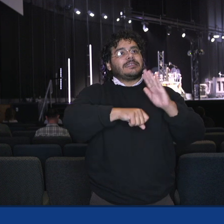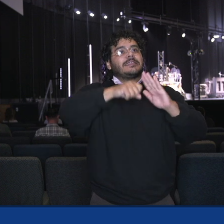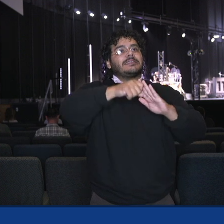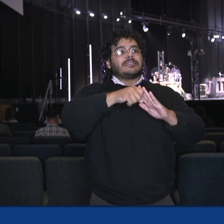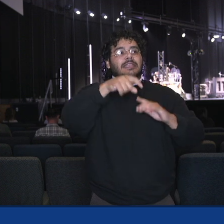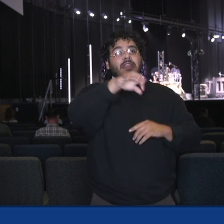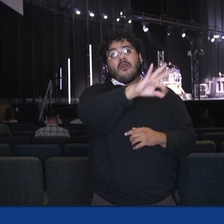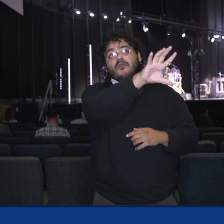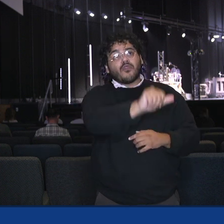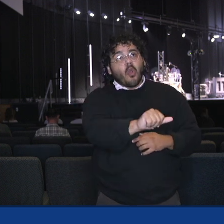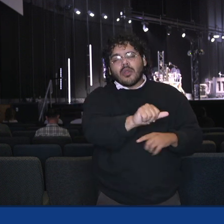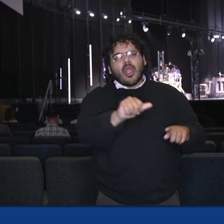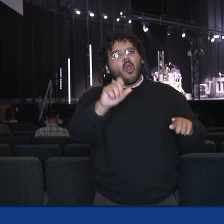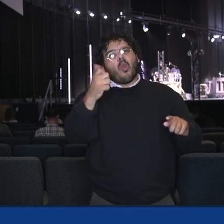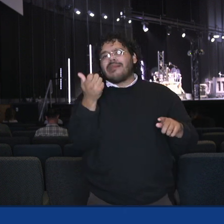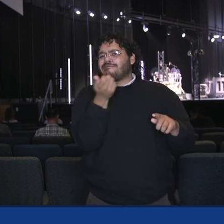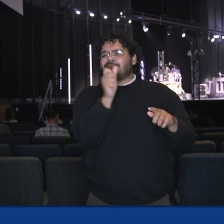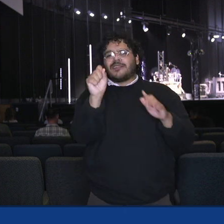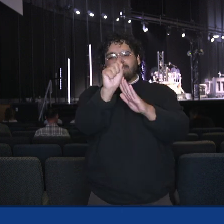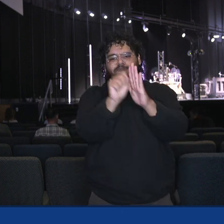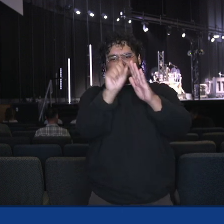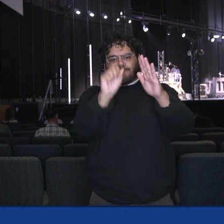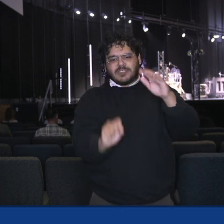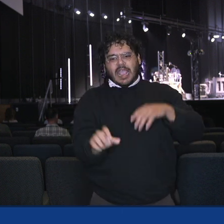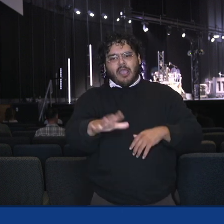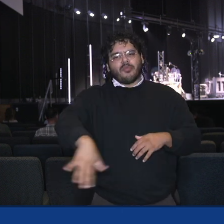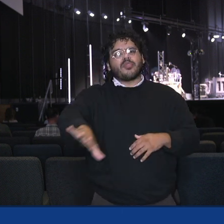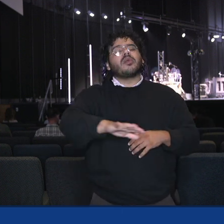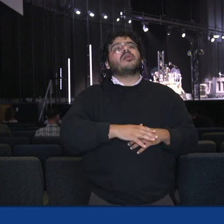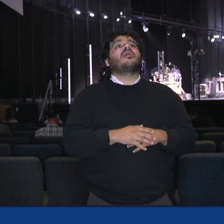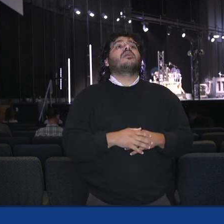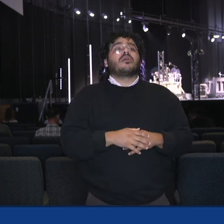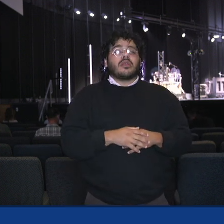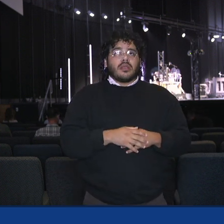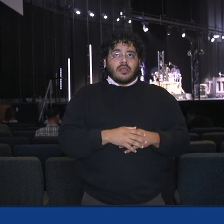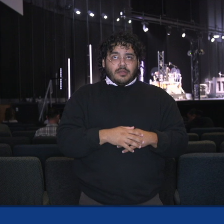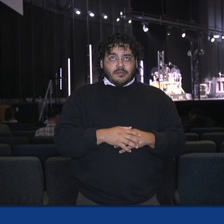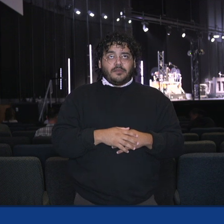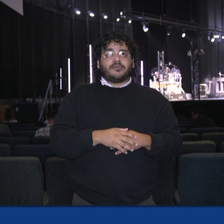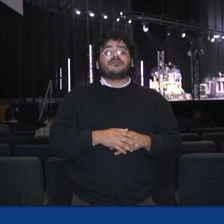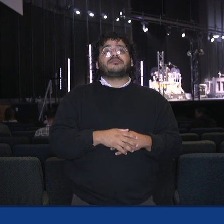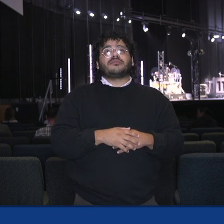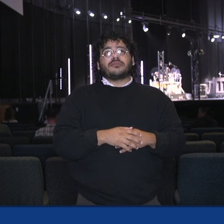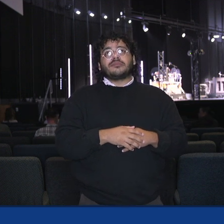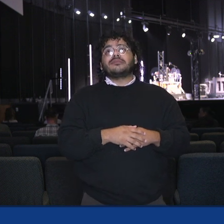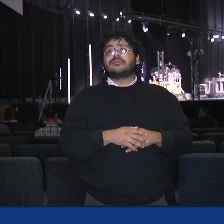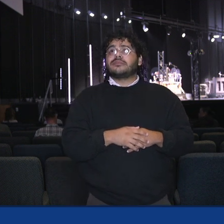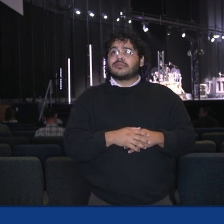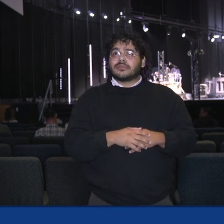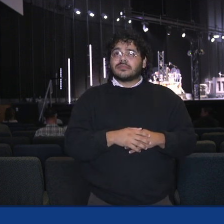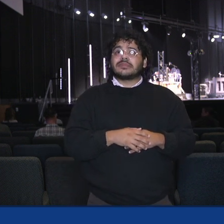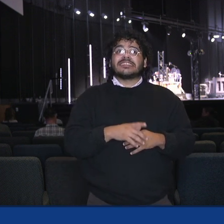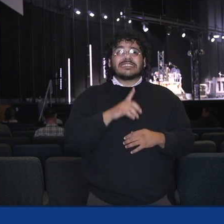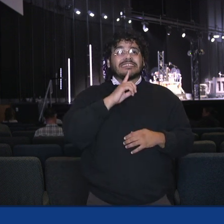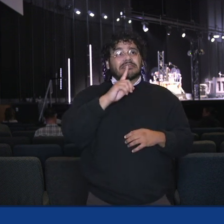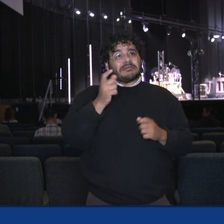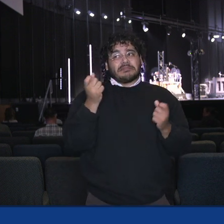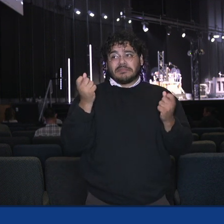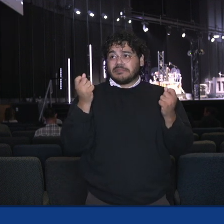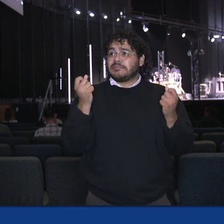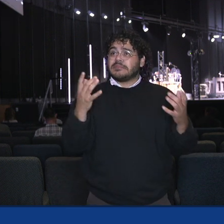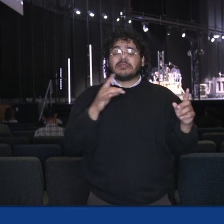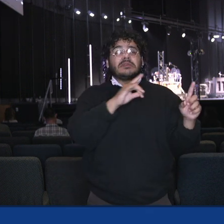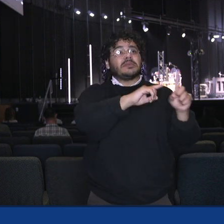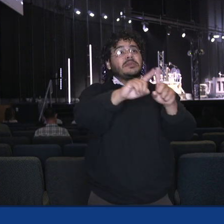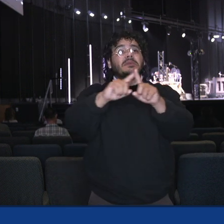or just down south. So here in a second, we're going to be giving. One of the different ways you can give here at Vineyard Columbus is by